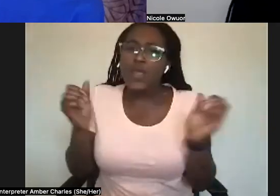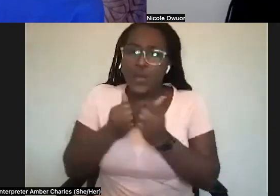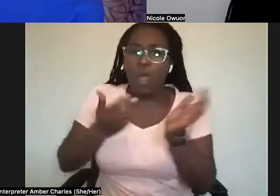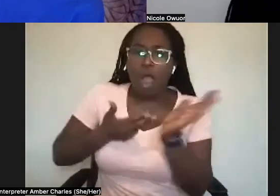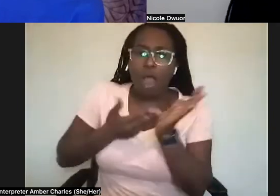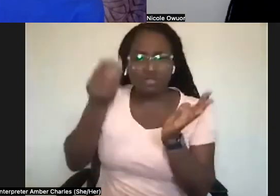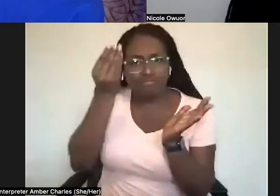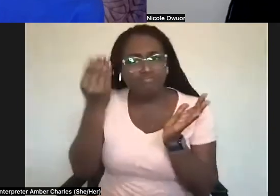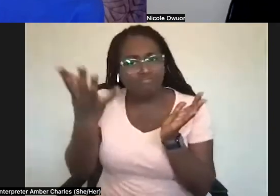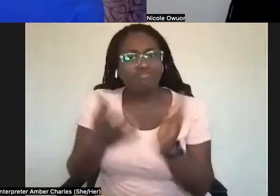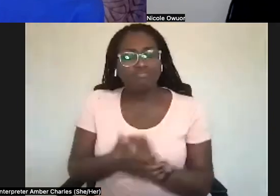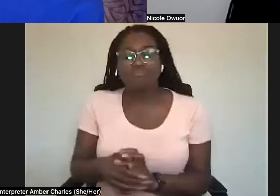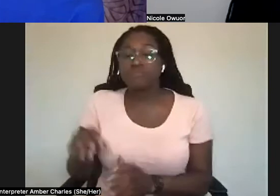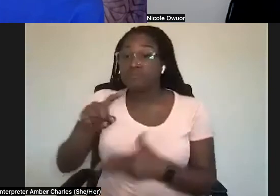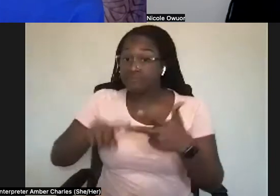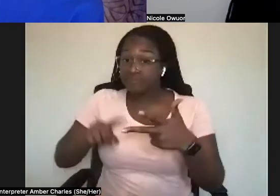third would be,